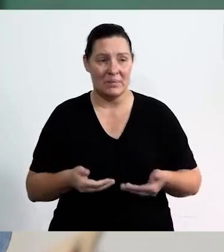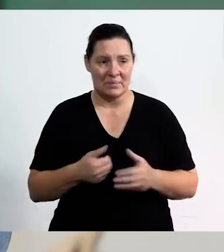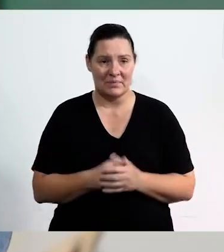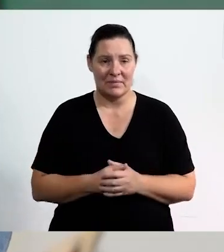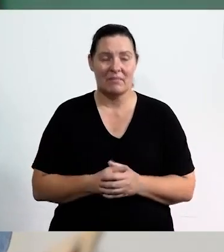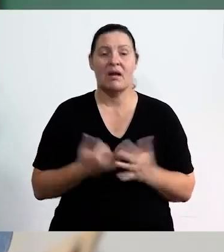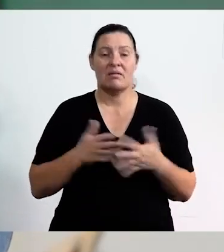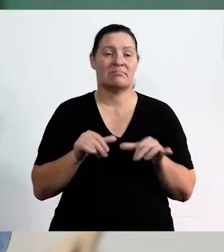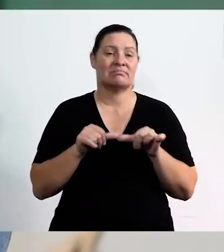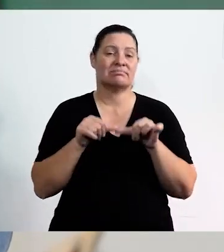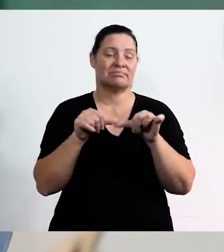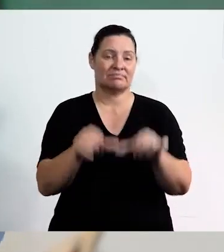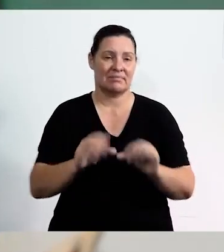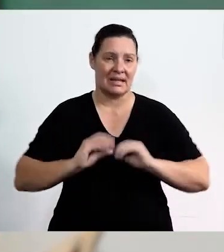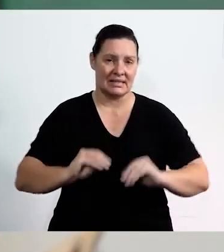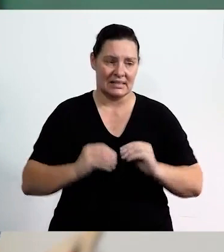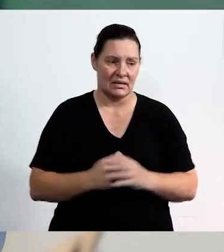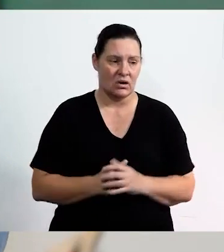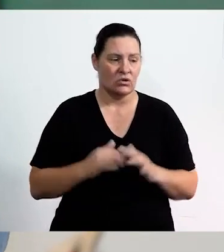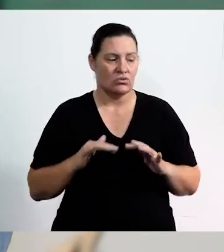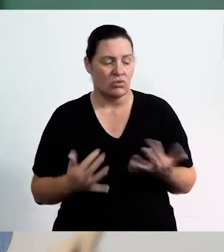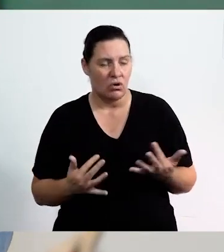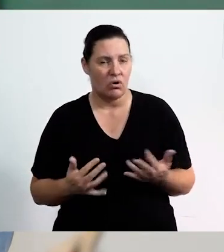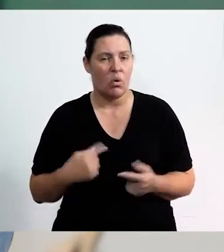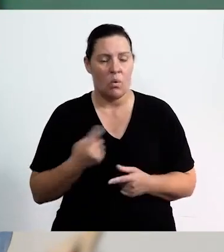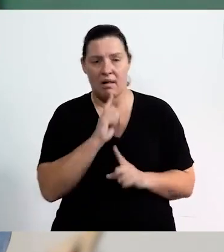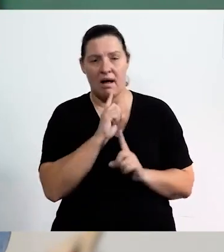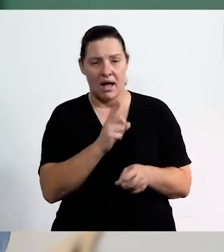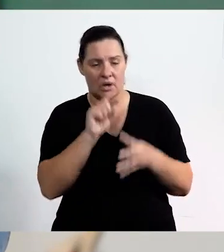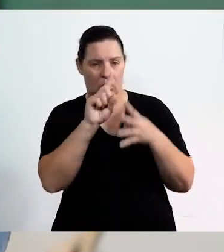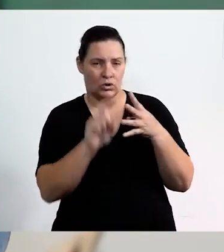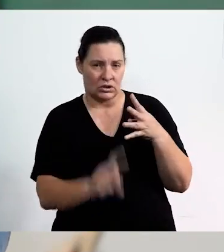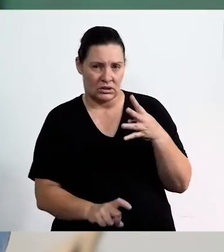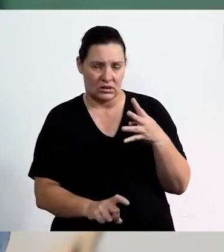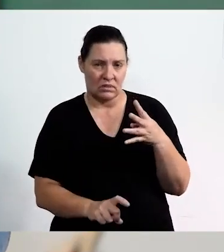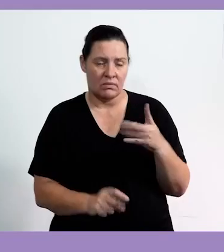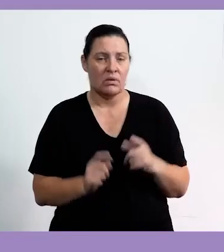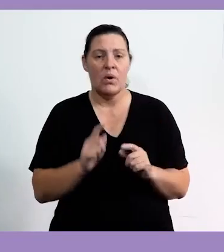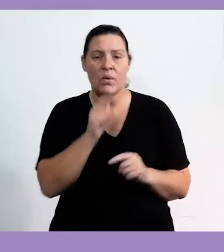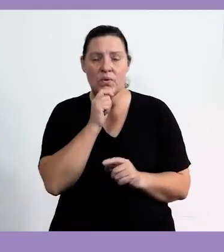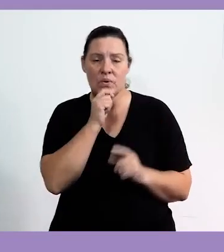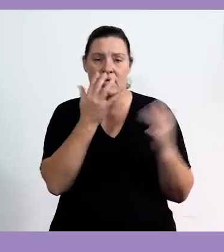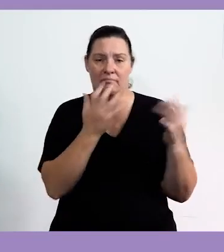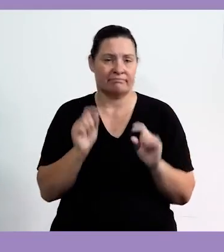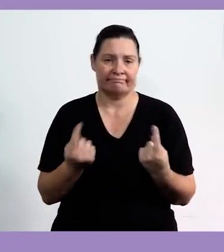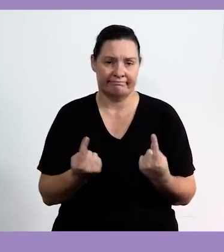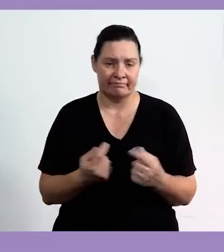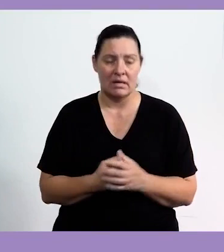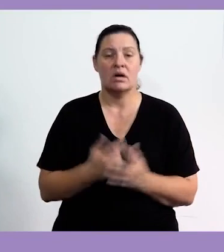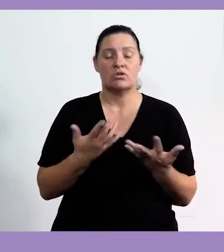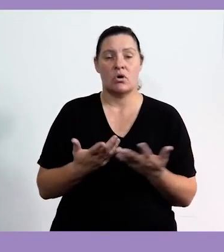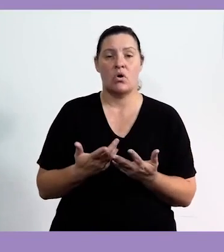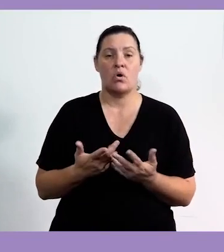Welcome back from the ad break, and let's continue with our lesson. So we are going to answer the following questions without the use of a